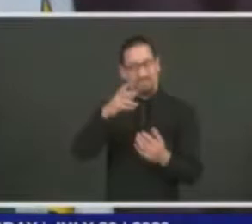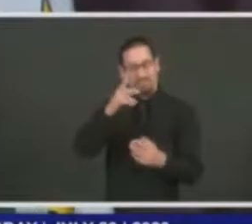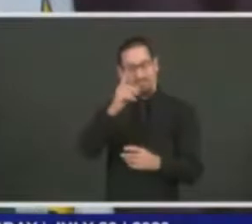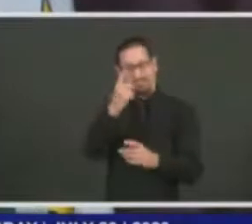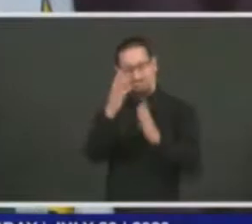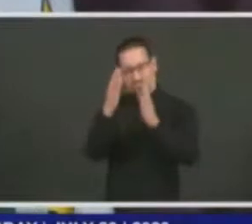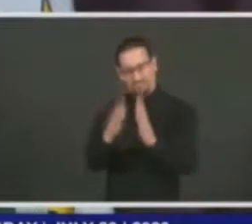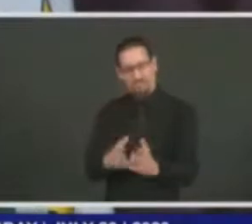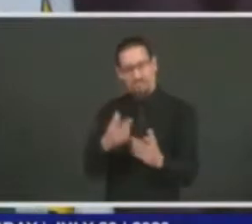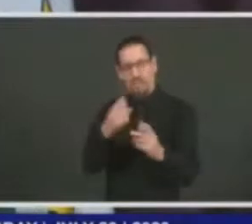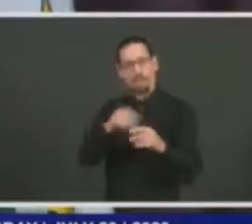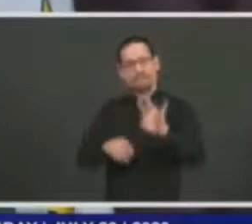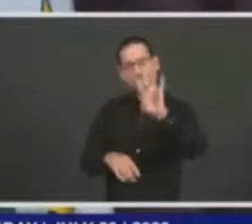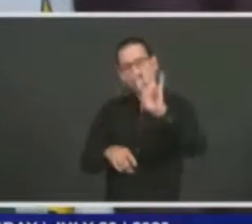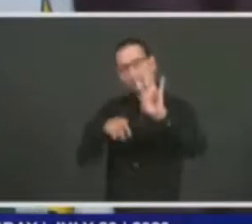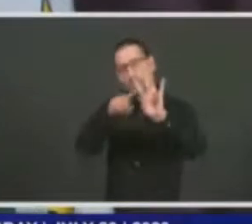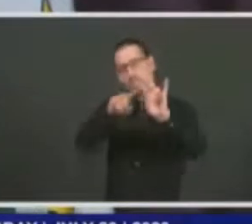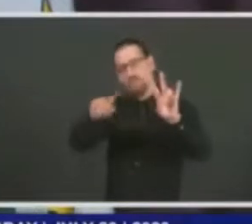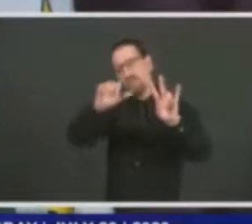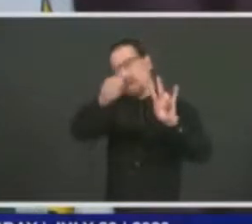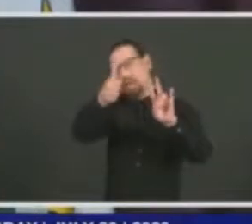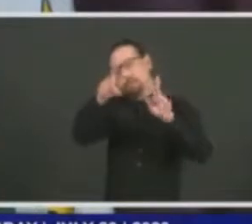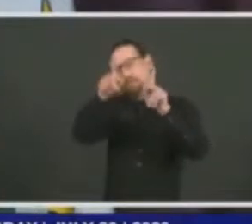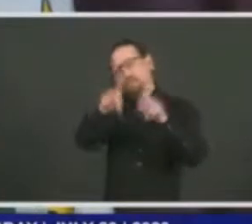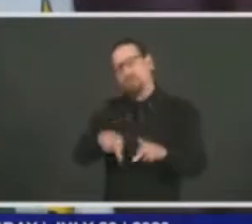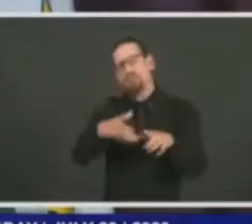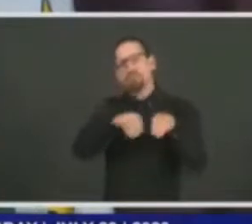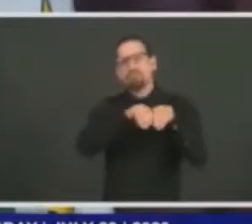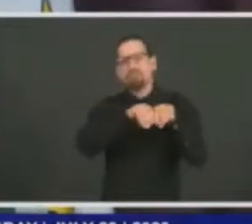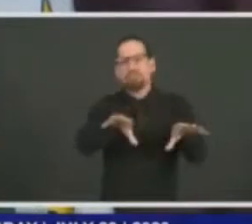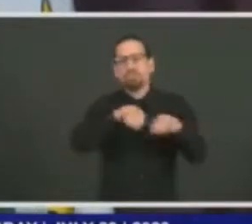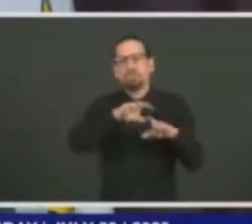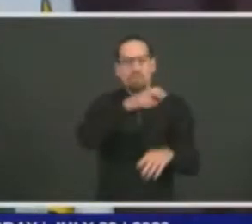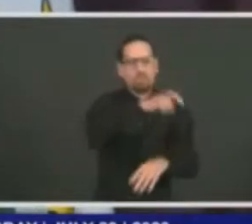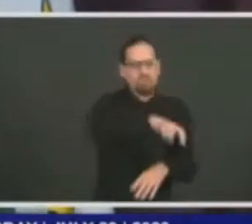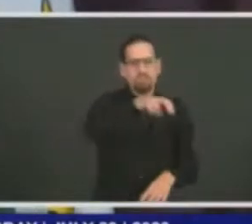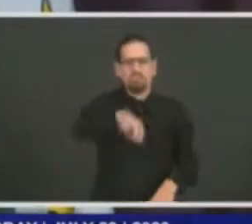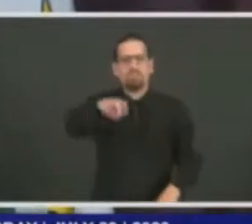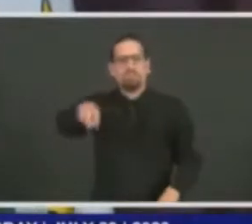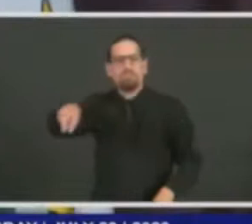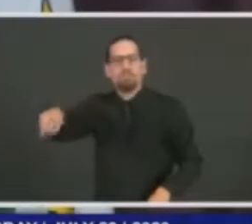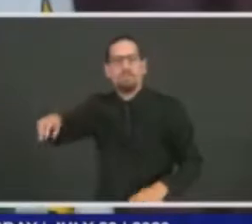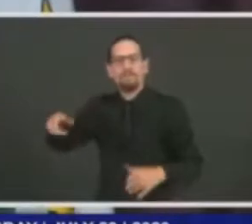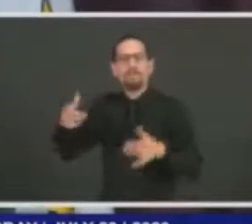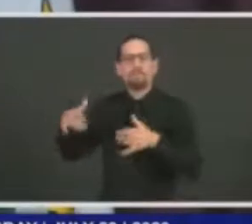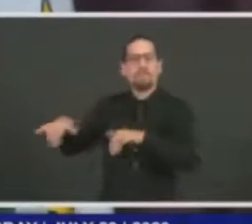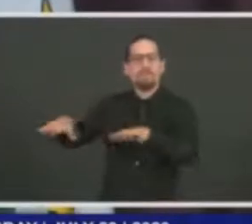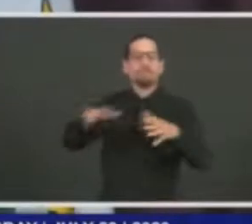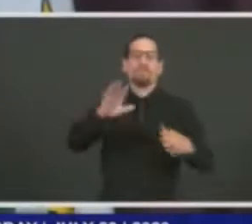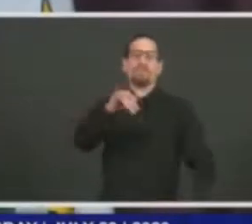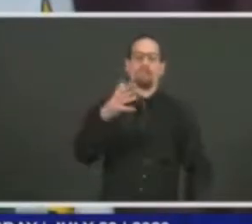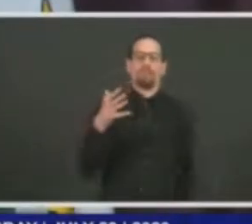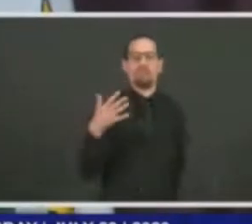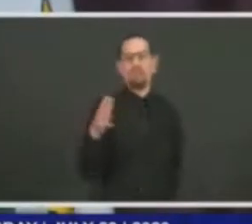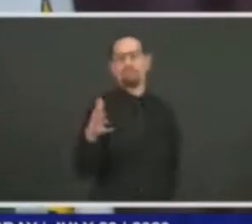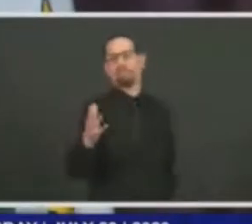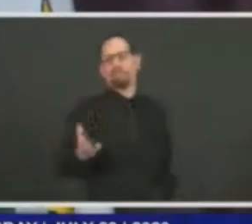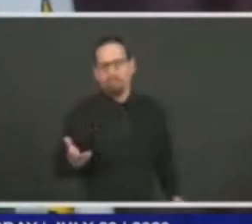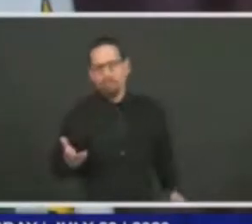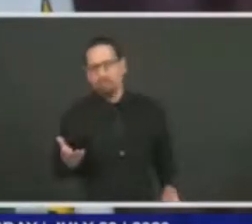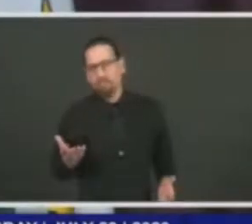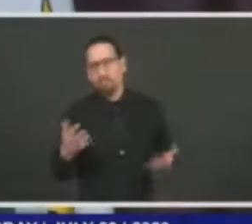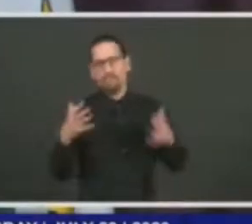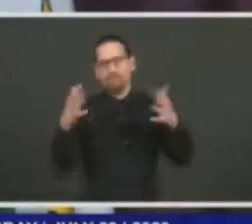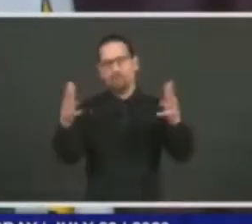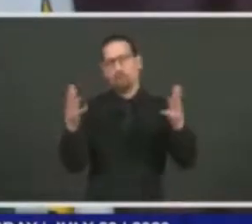party. So if you're doing this, I need you to knock it off, because people are getting sick,